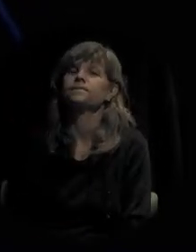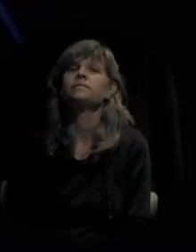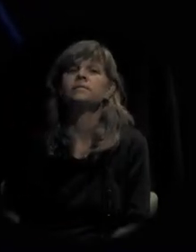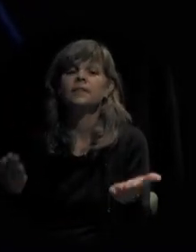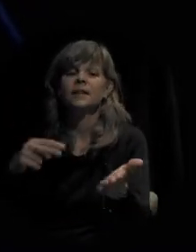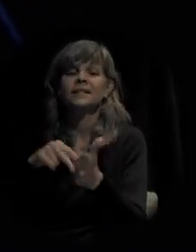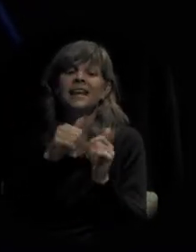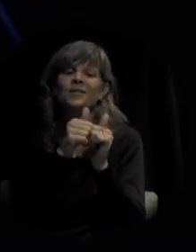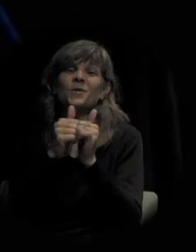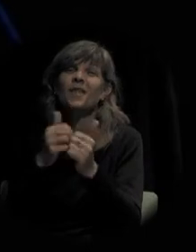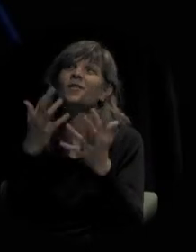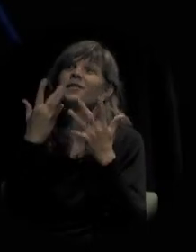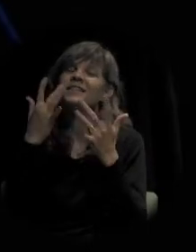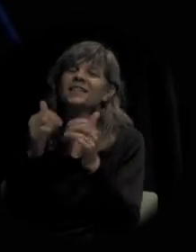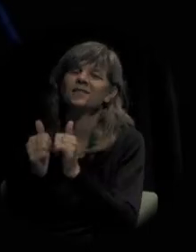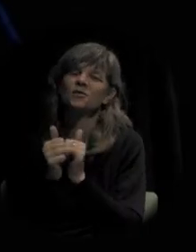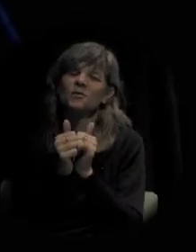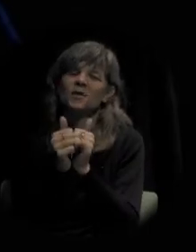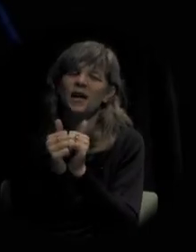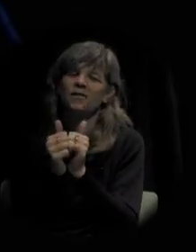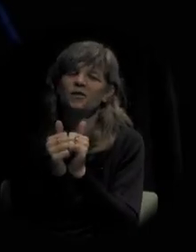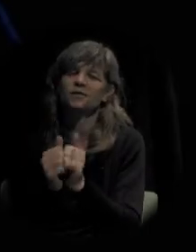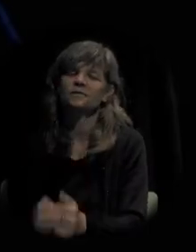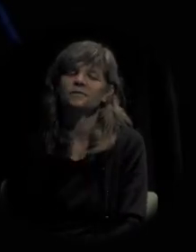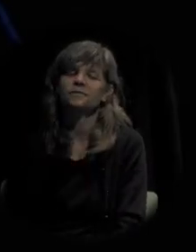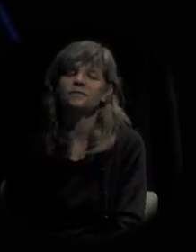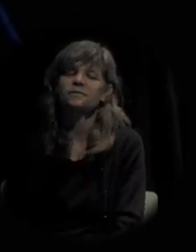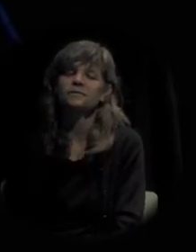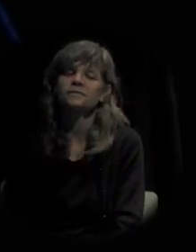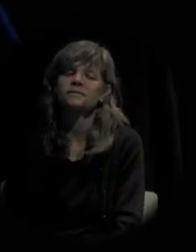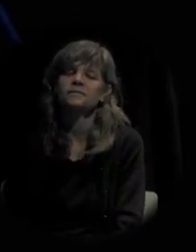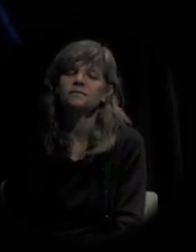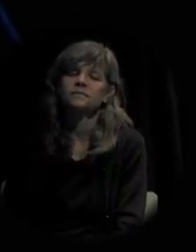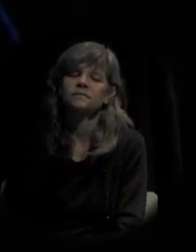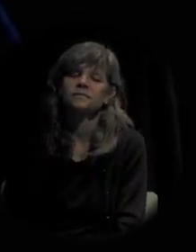stand together and let's sing to the one who we put our hope in.